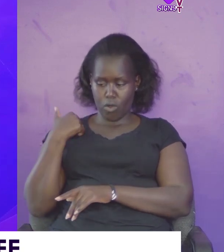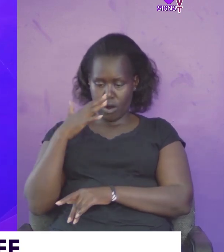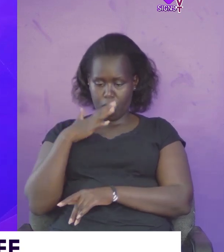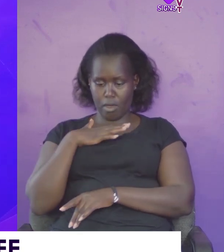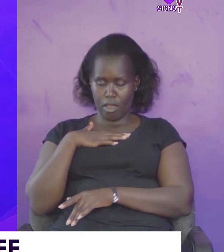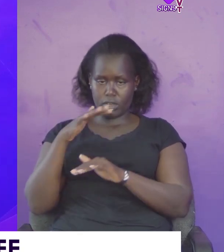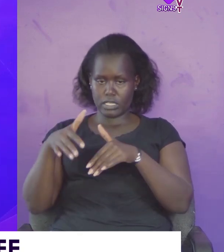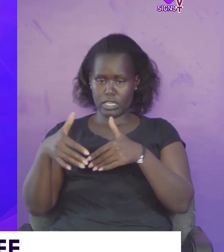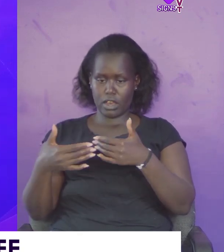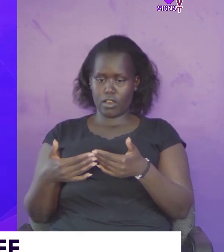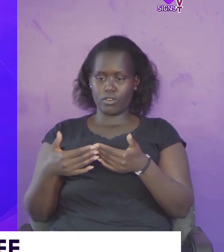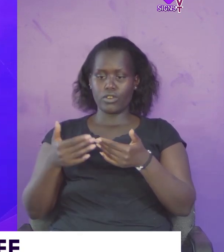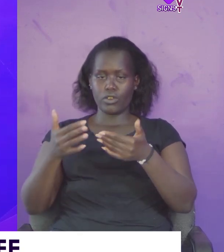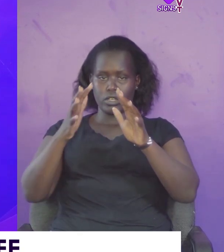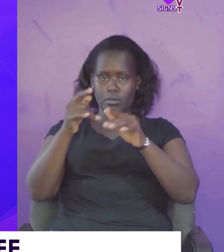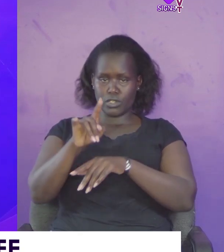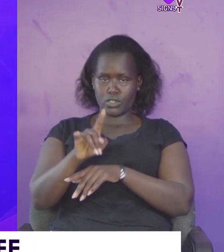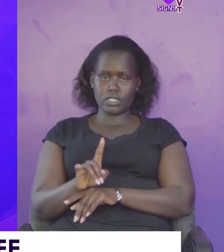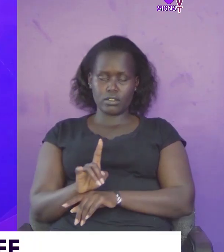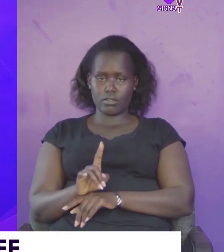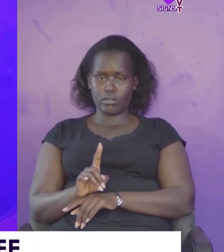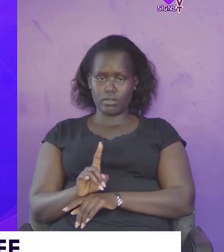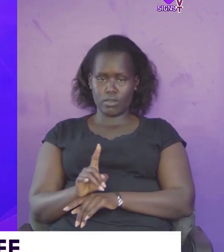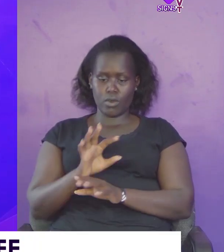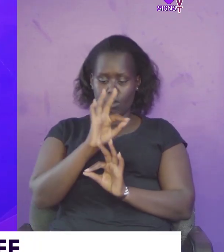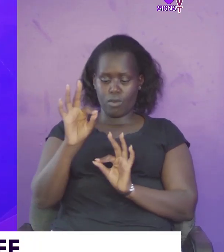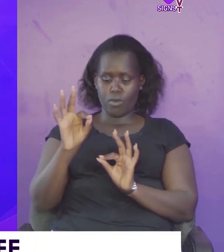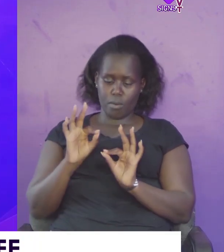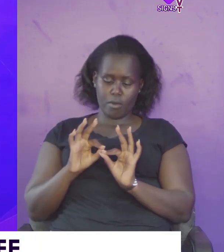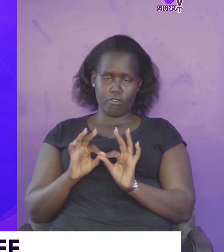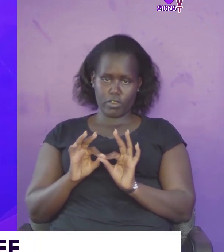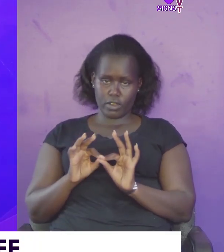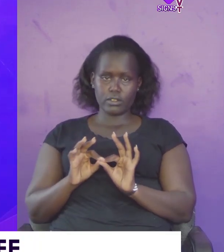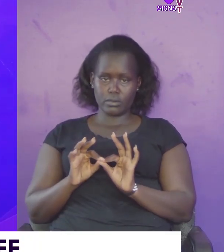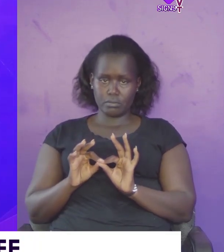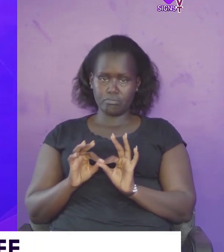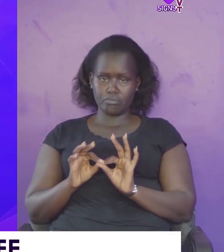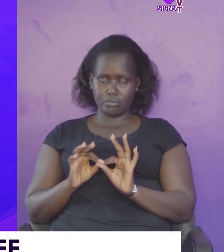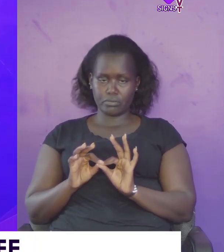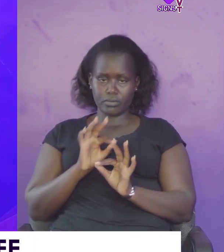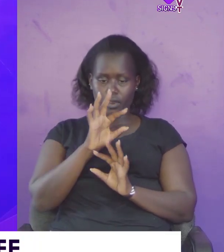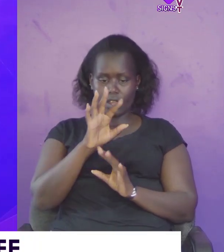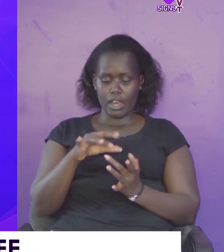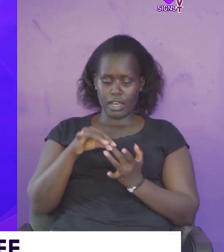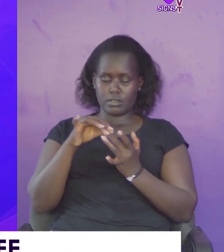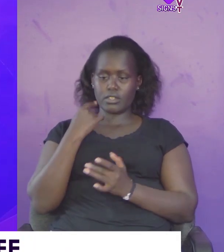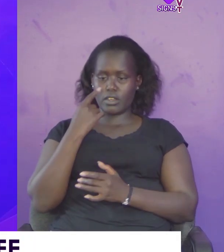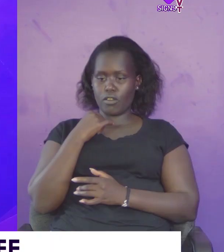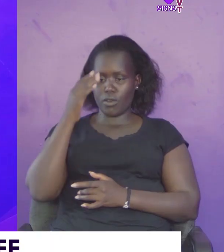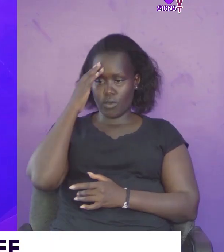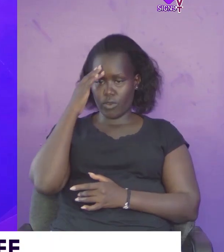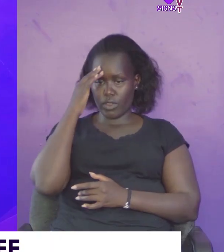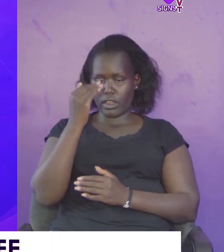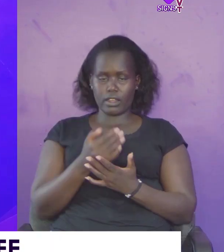011980384. How do you intend to celebrate yourself? You're perfect in your imperfection, right, Brian? Yeah. Yeah, especially those who think that they are too